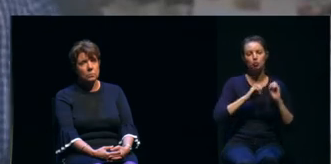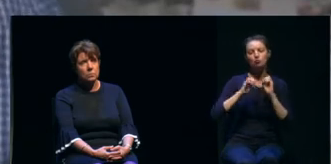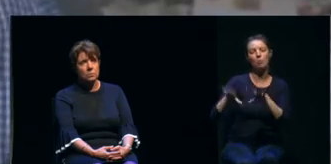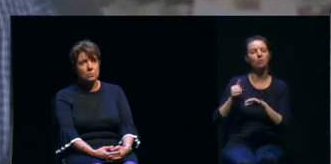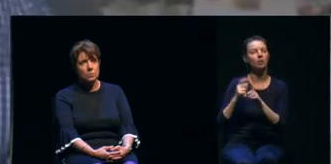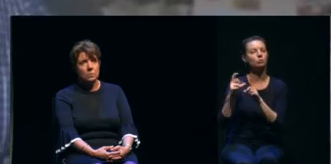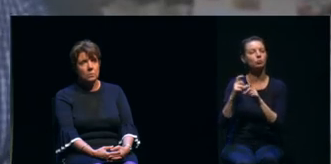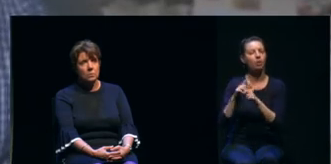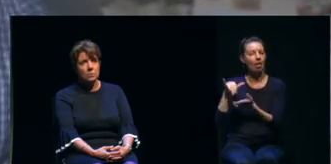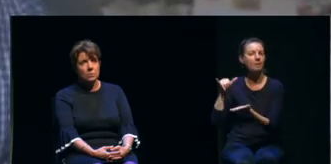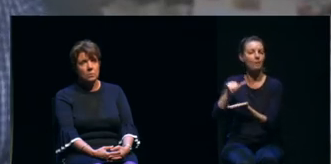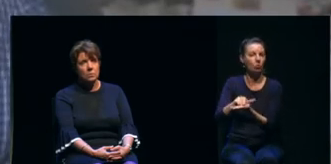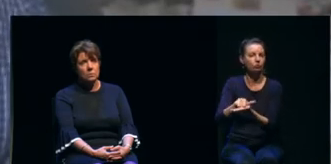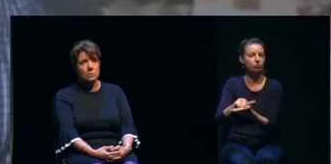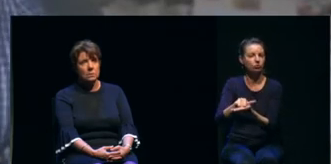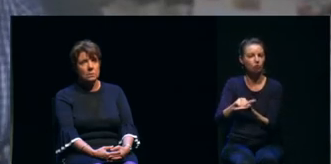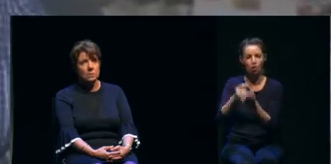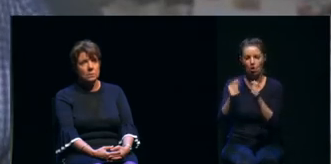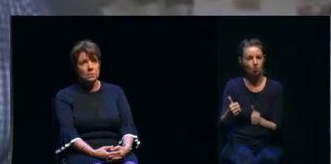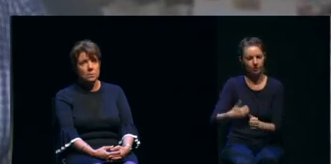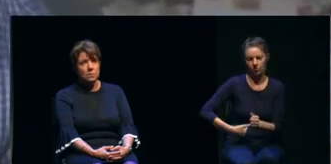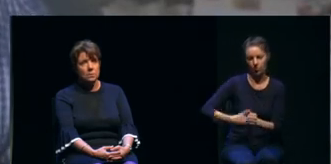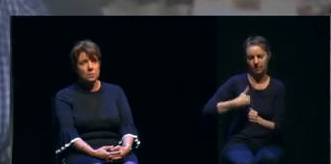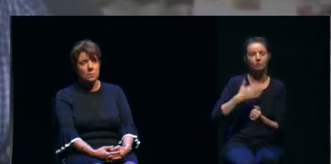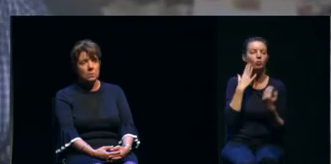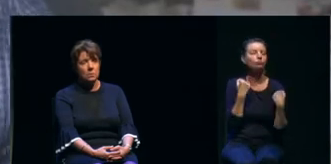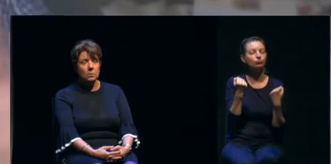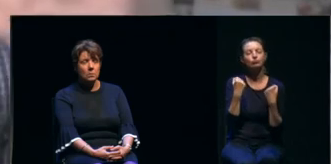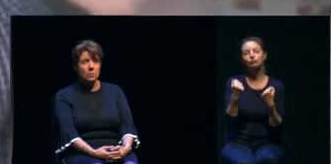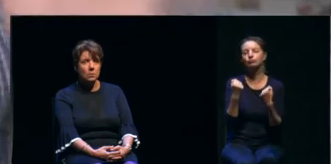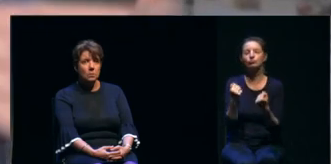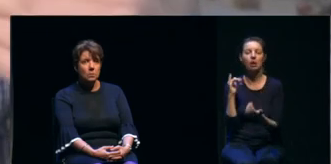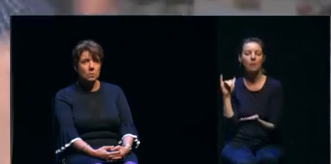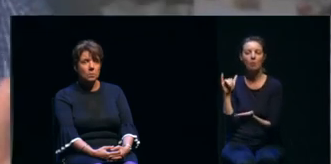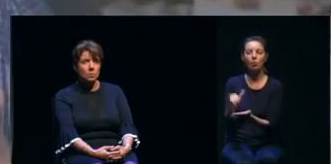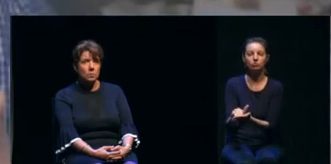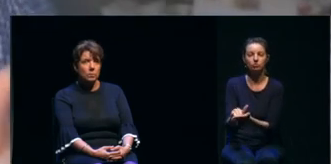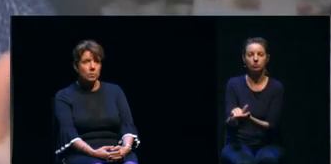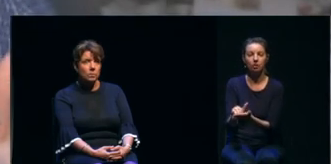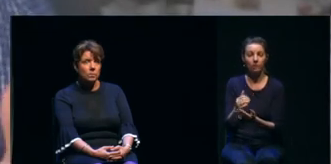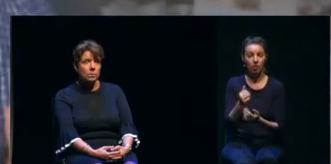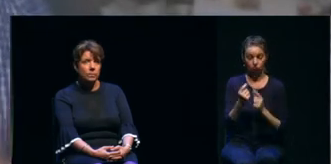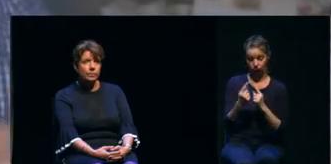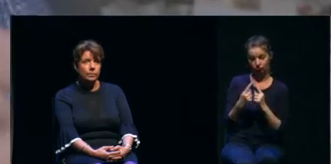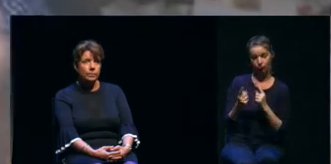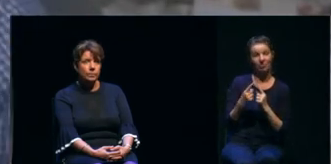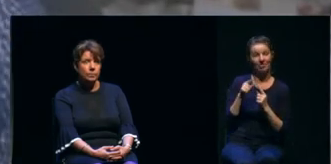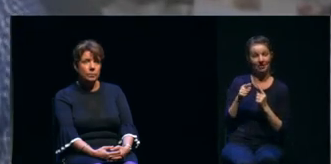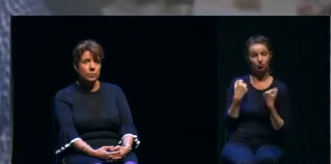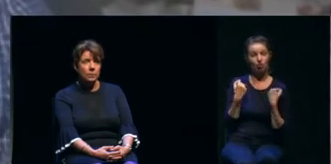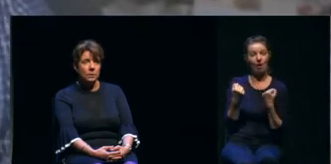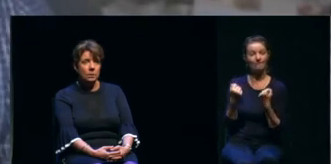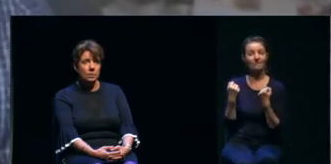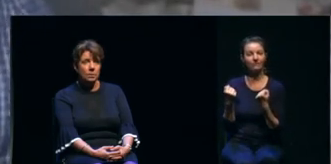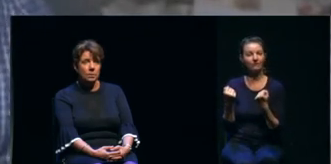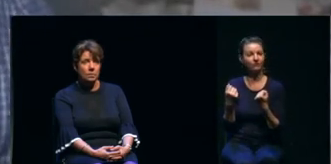morning. It was one of those cheap early morning flights. And we drove her to the airport. And from the drive to our house to the airport at 3 a.m, I didn't